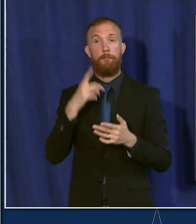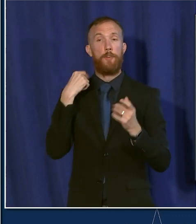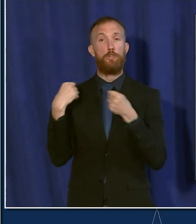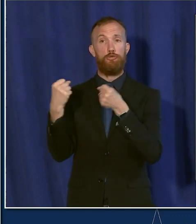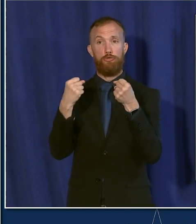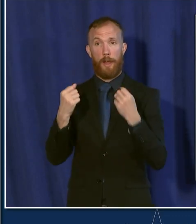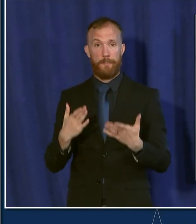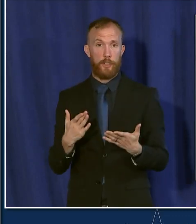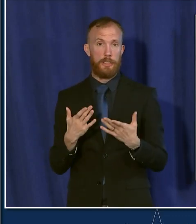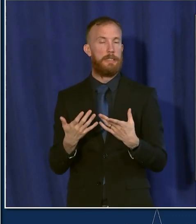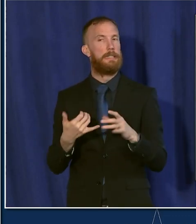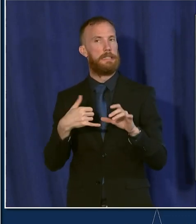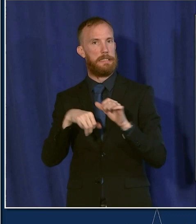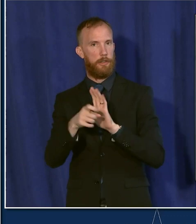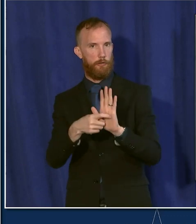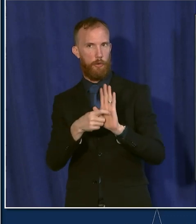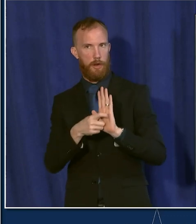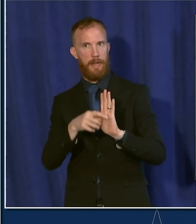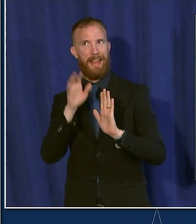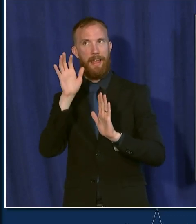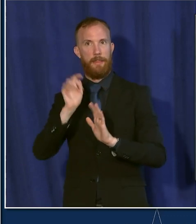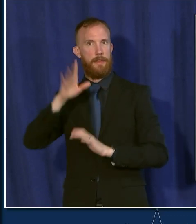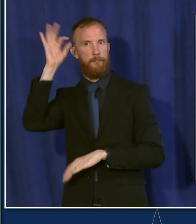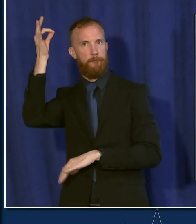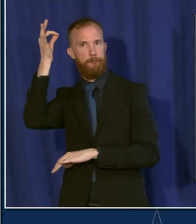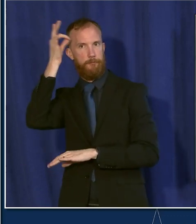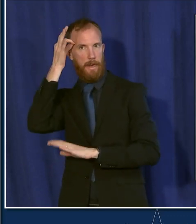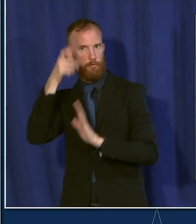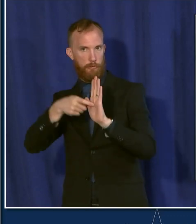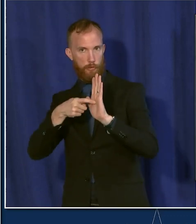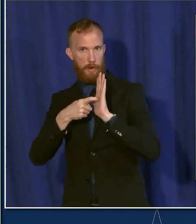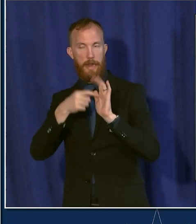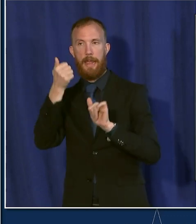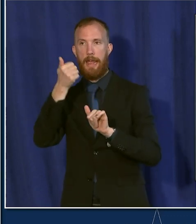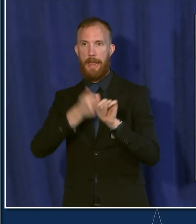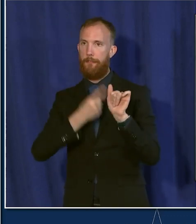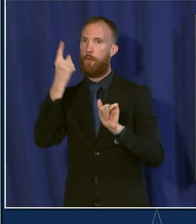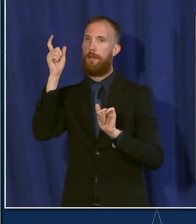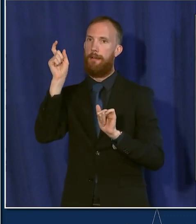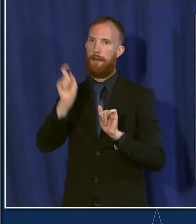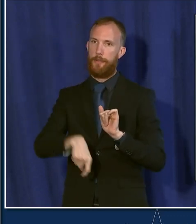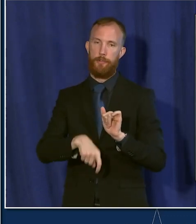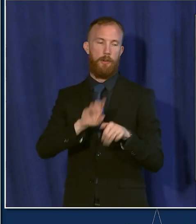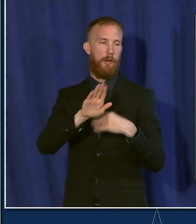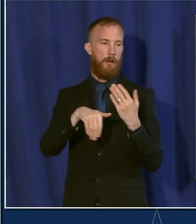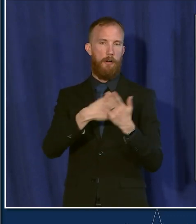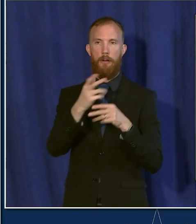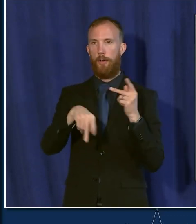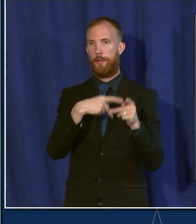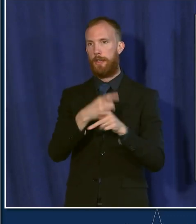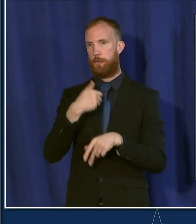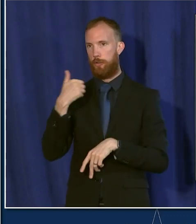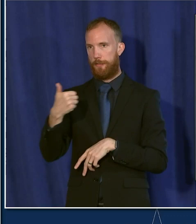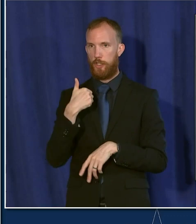still a requirement. That's a federal requirement that everybody must mask on all forms of public transportation. That